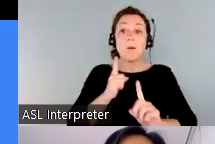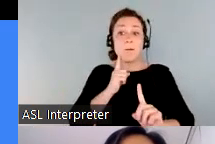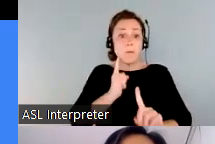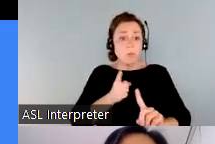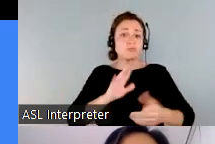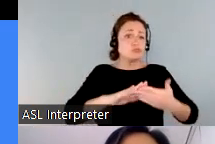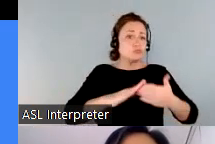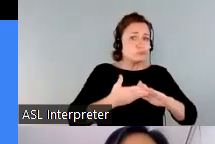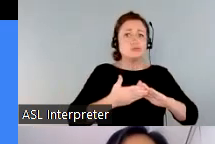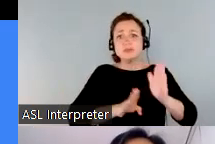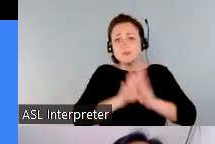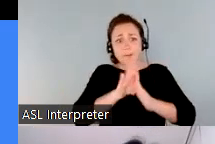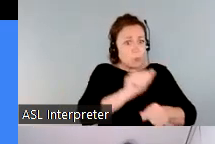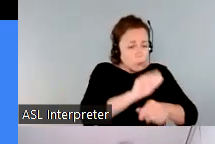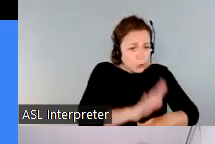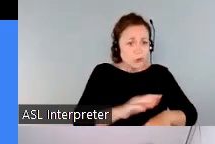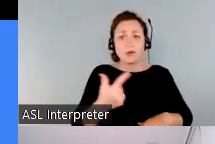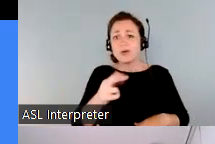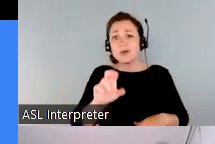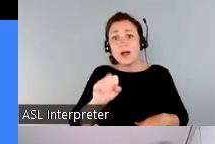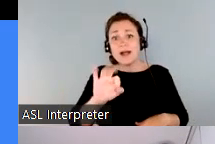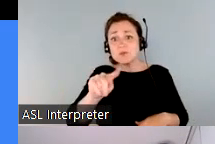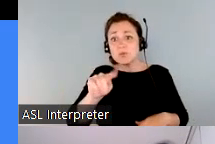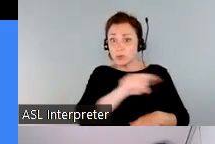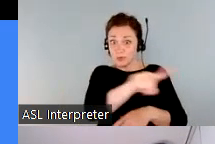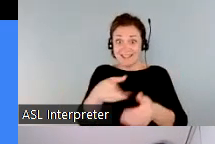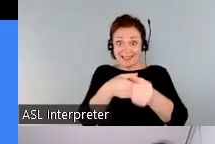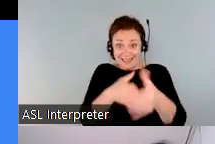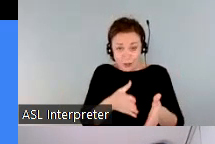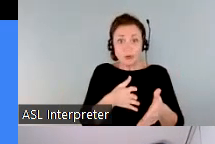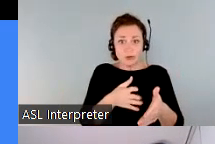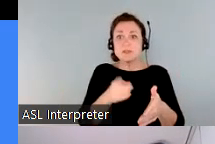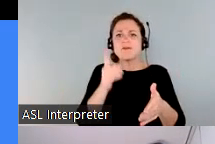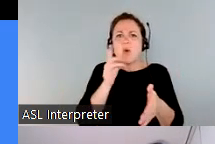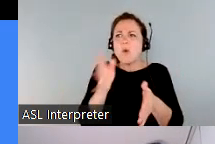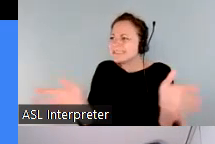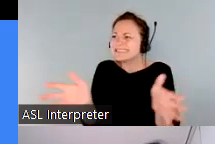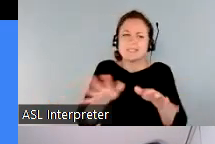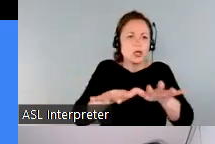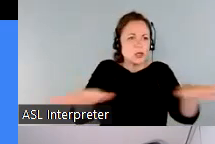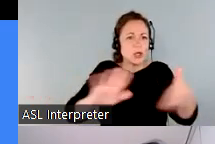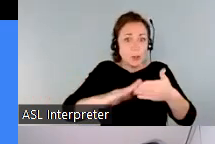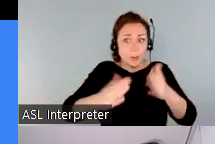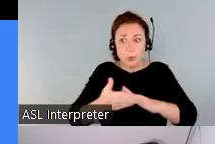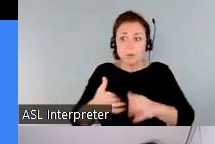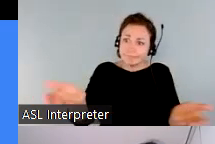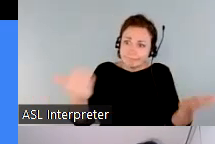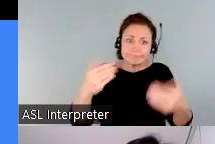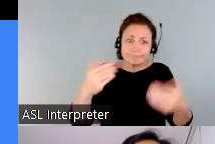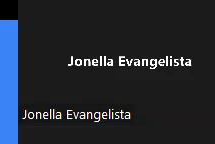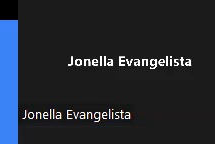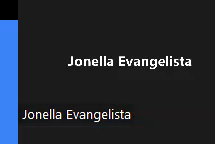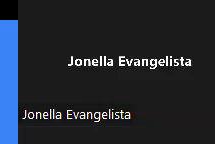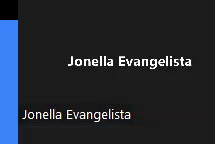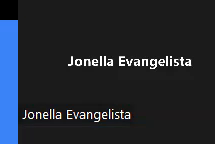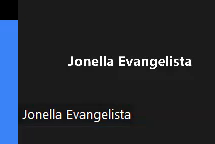workers and grassroots leaders who are engaged in voter and election engagement activities for the upcoming municipal election.